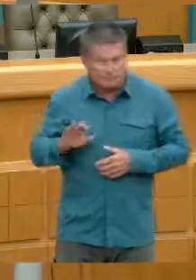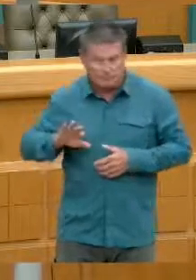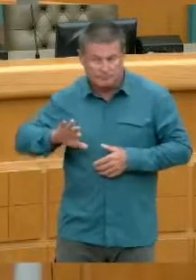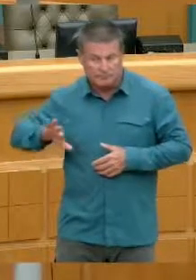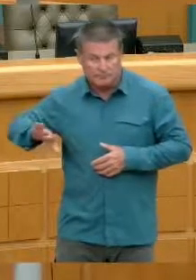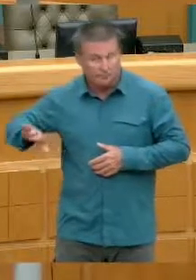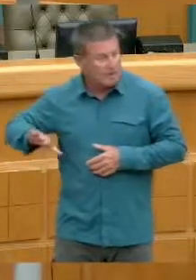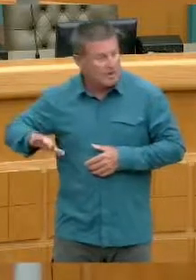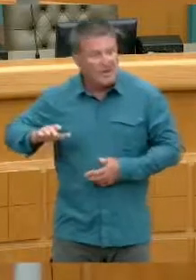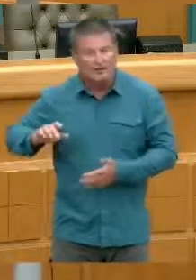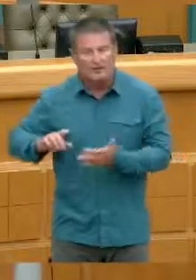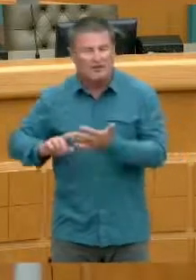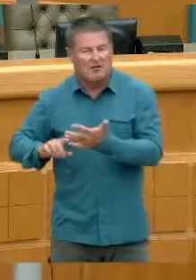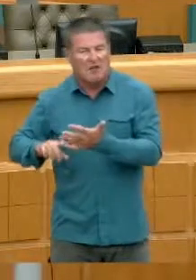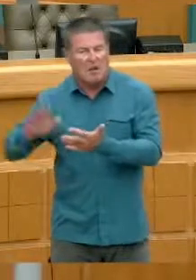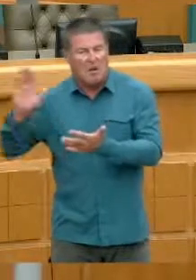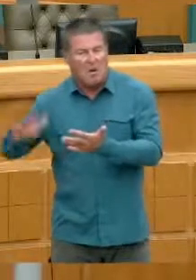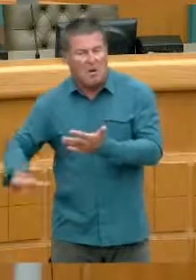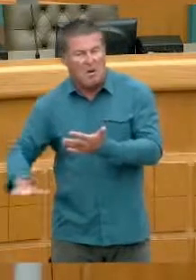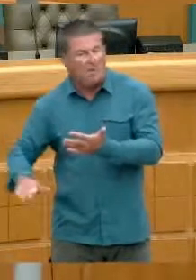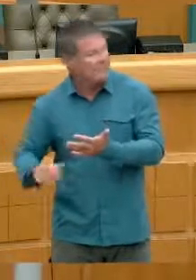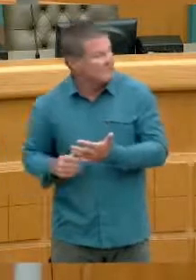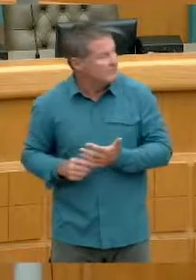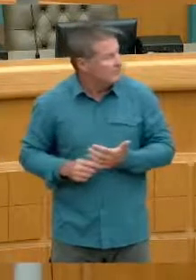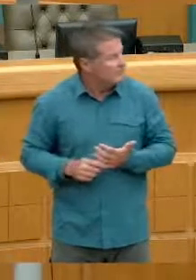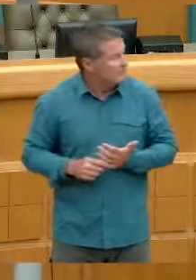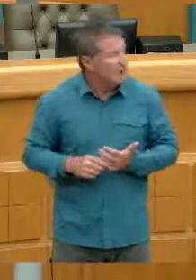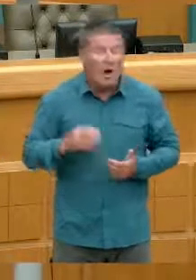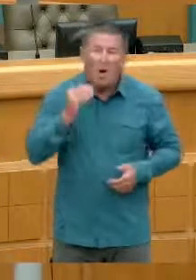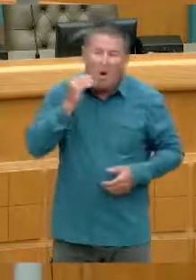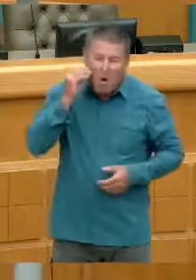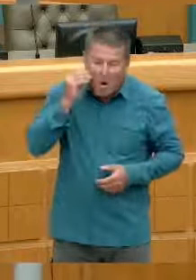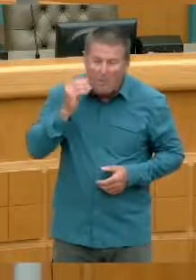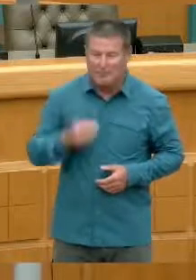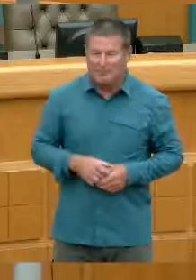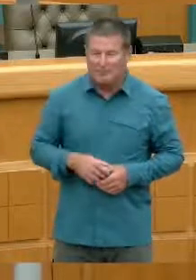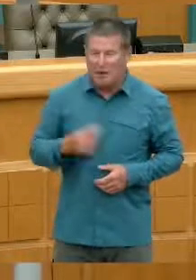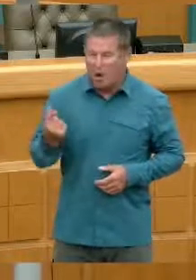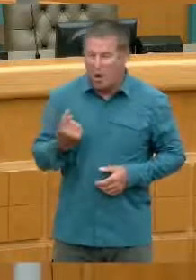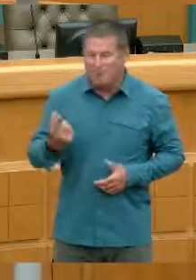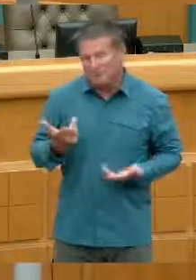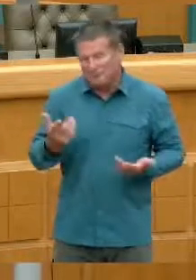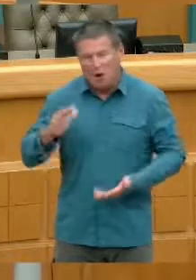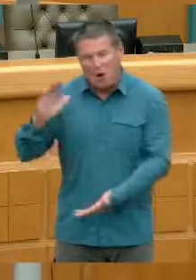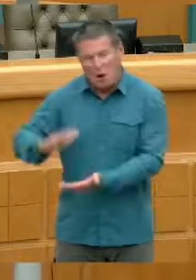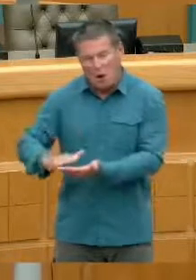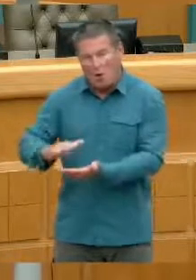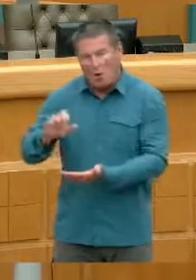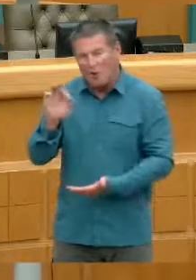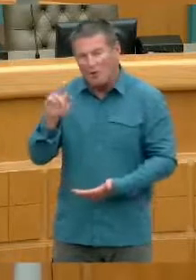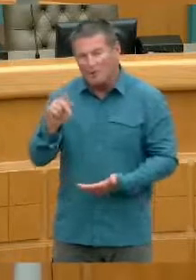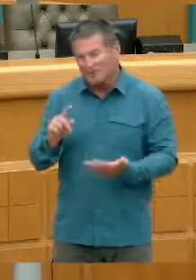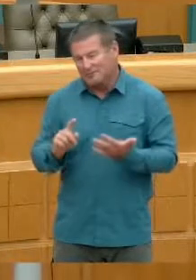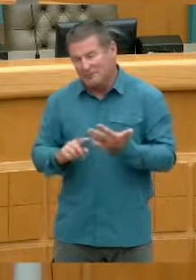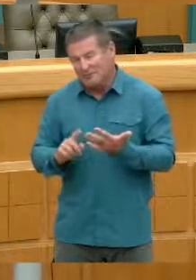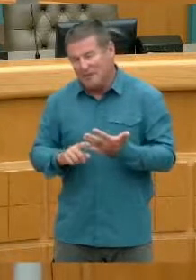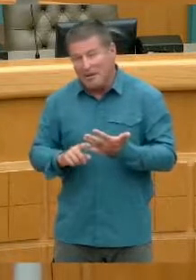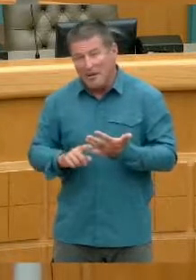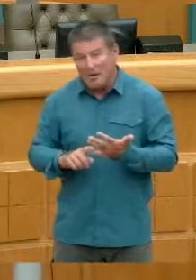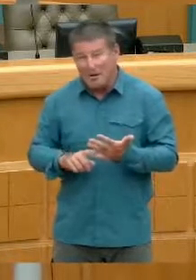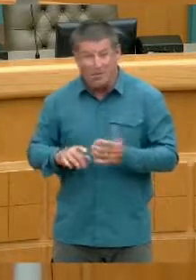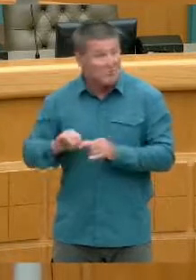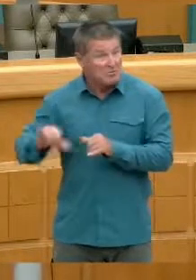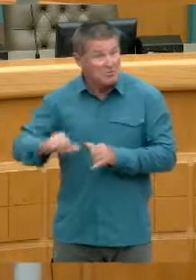the lowest risk is, of course, going to be if you're at home alone. So, but realistically, we all have to leave our home at